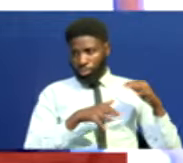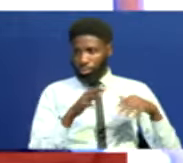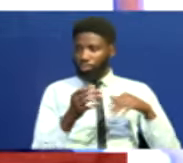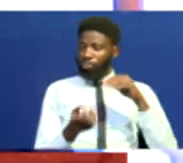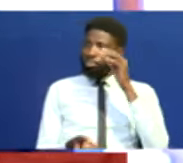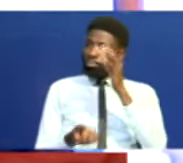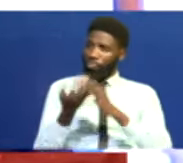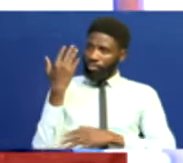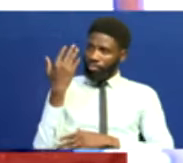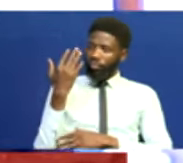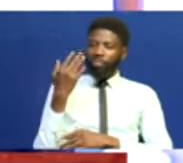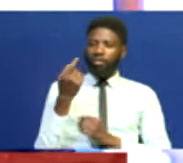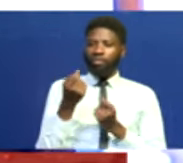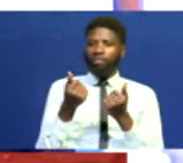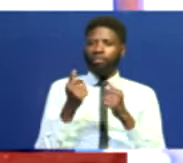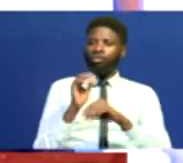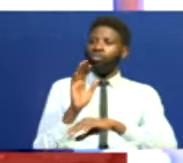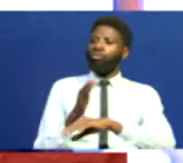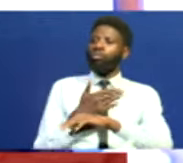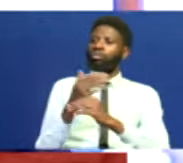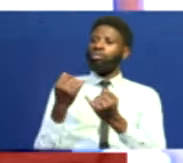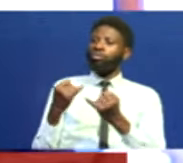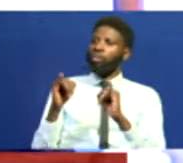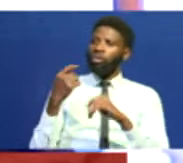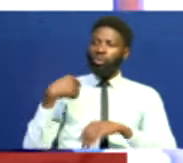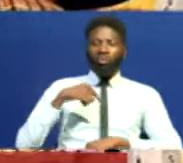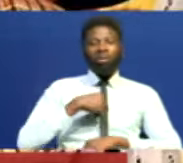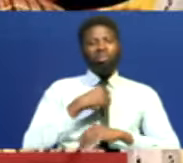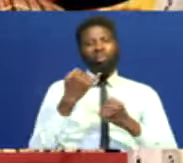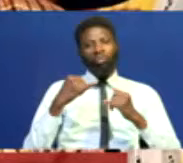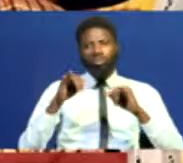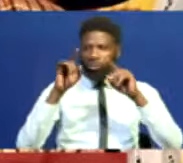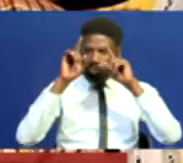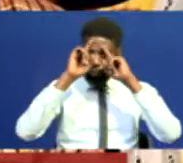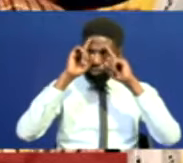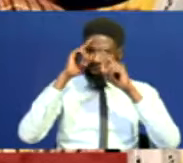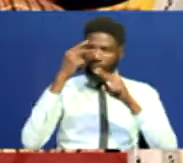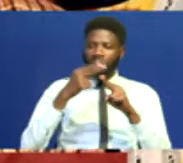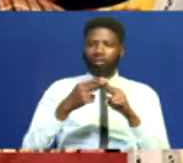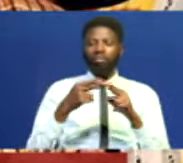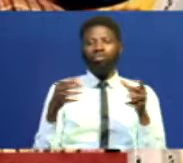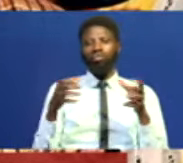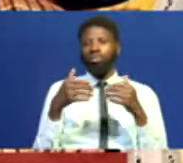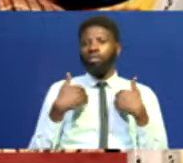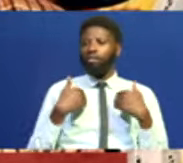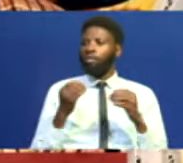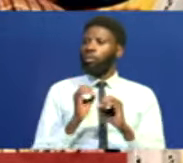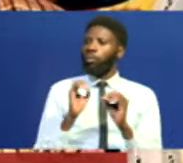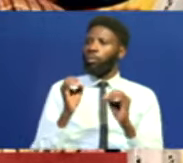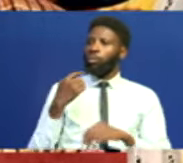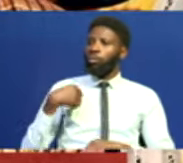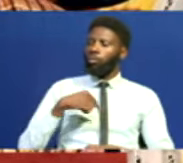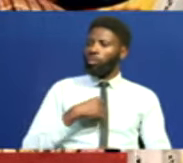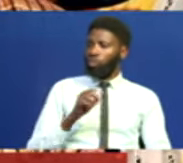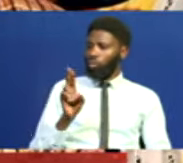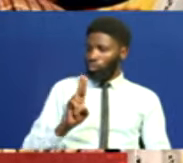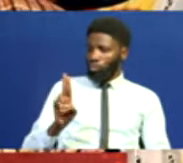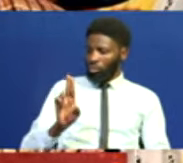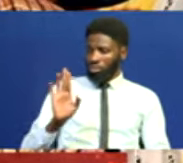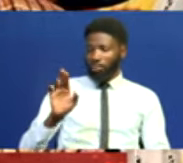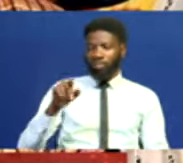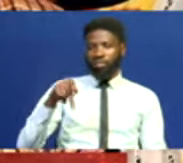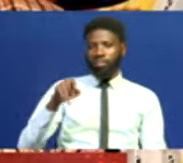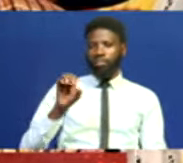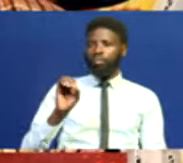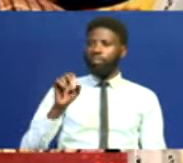songs, we had no identity. We were just experimenting. So we use a genre that is called pop